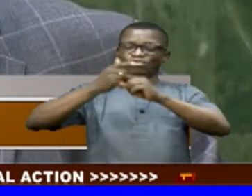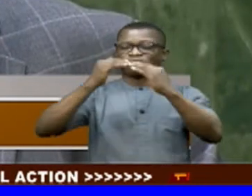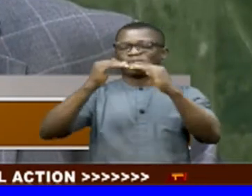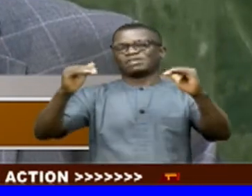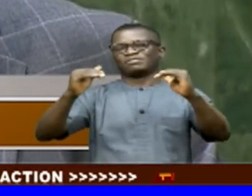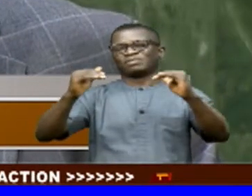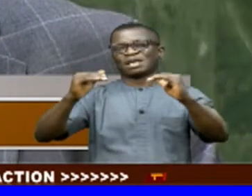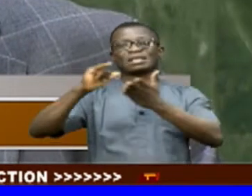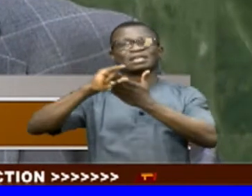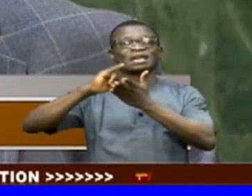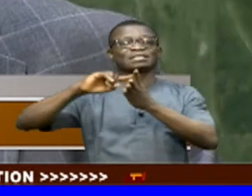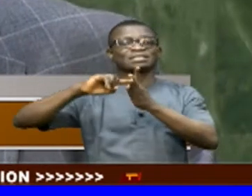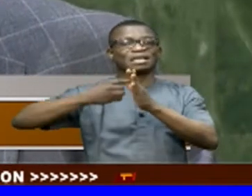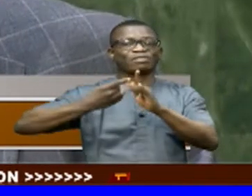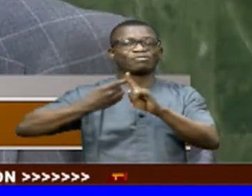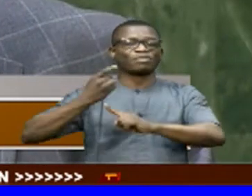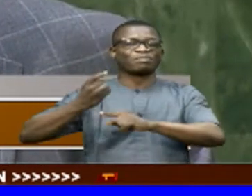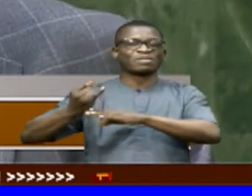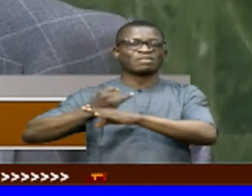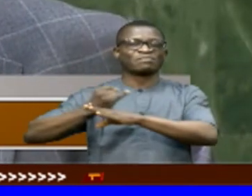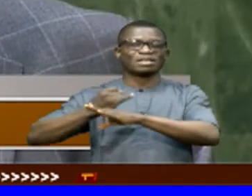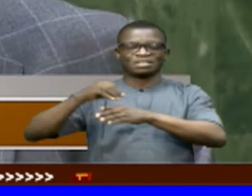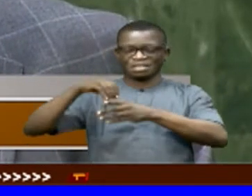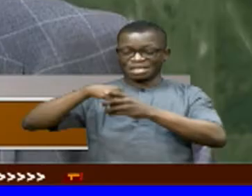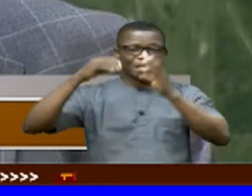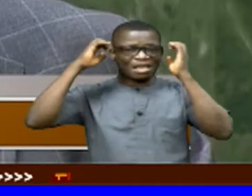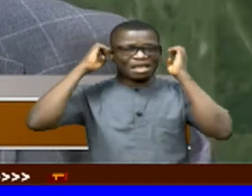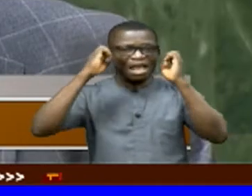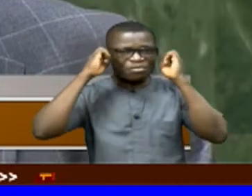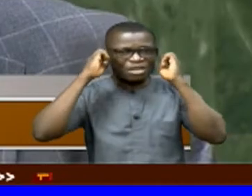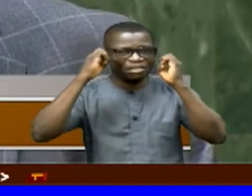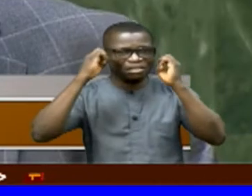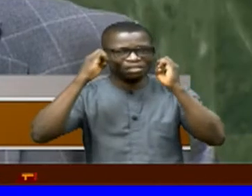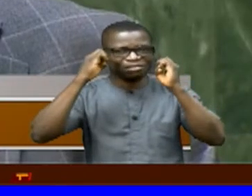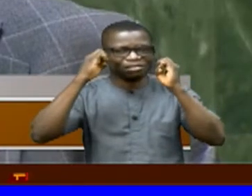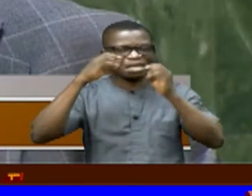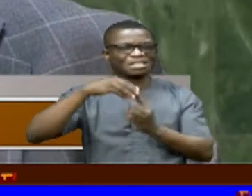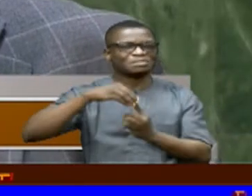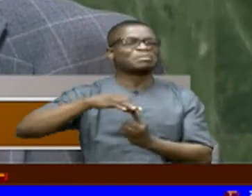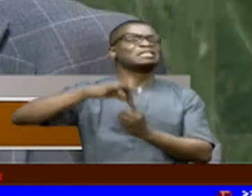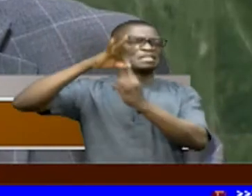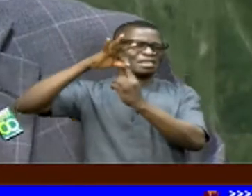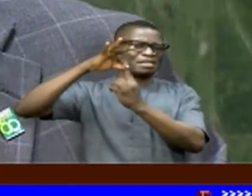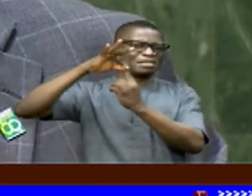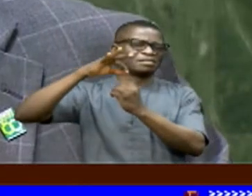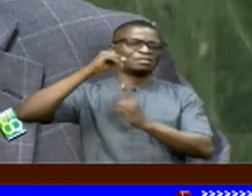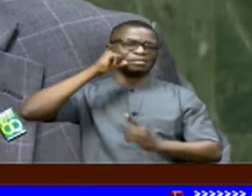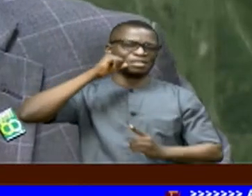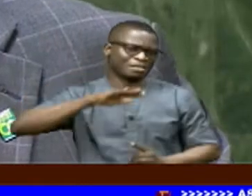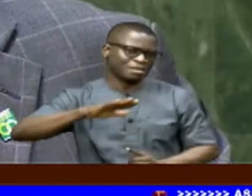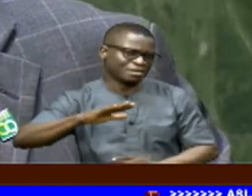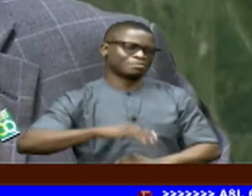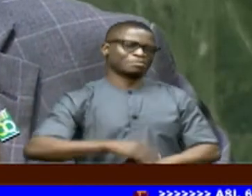it begins with investing in education, particularly for girls.